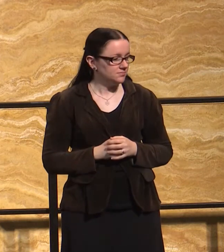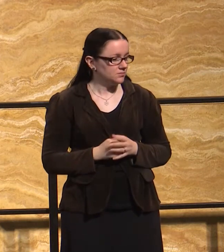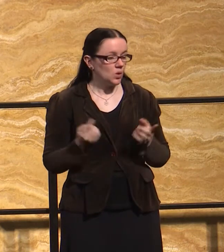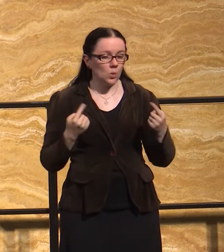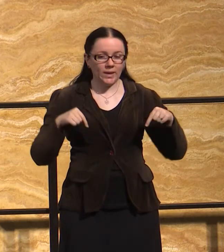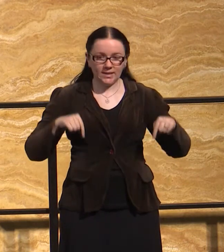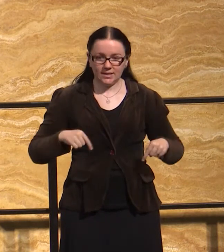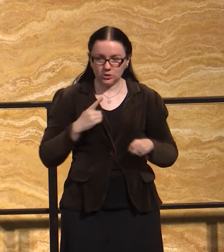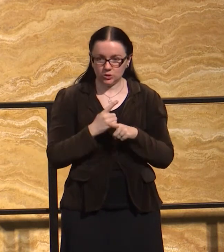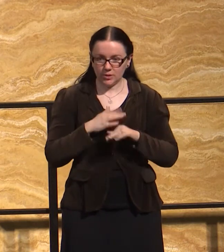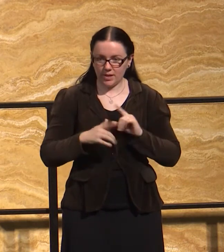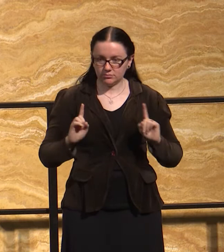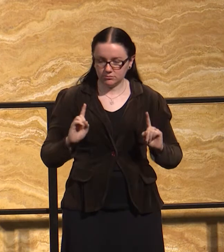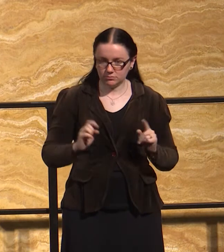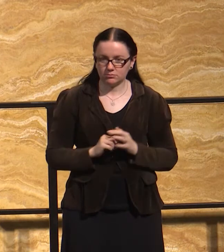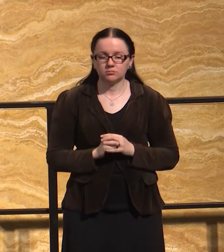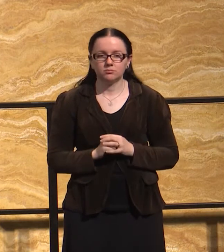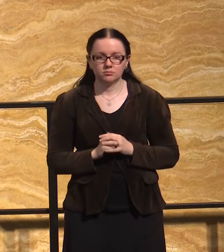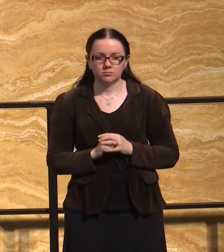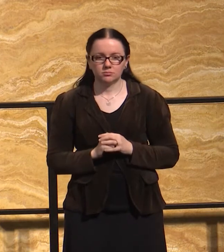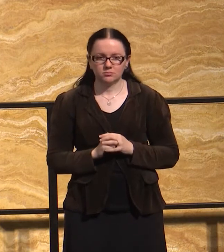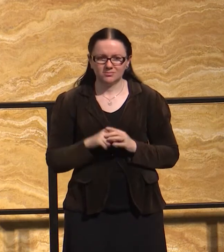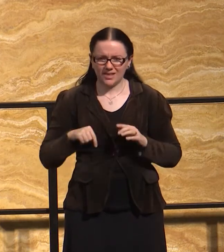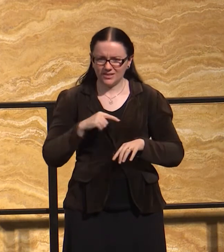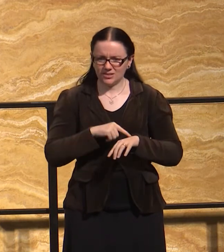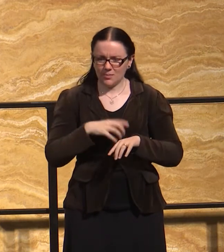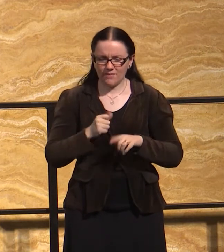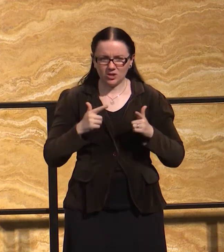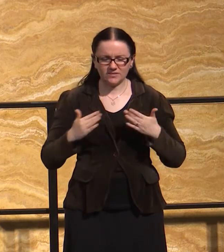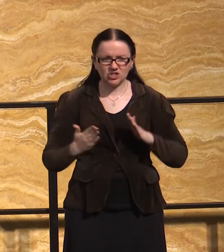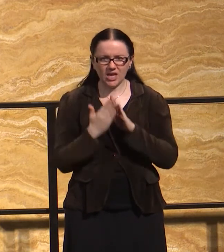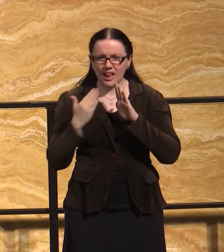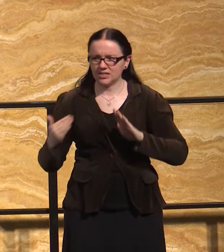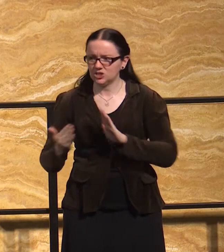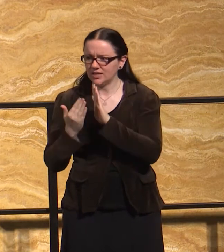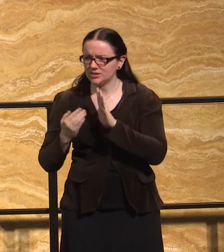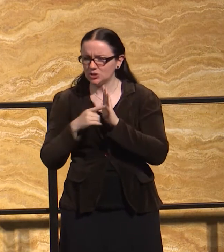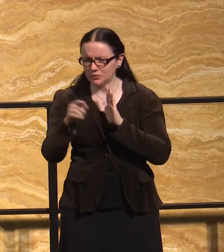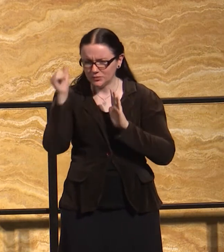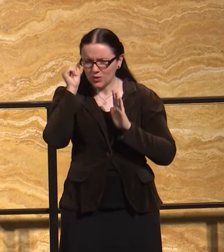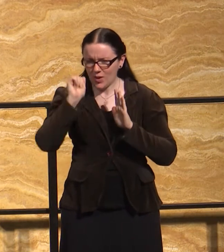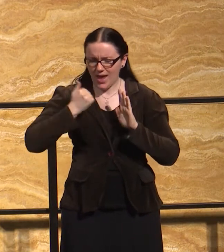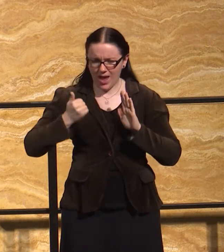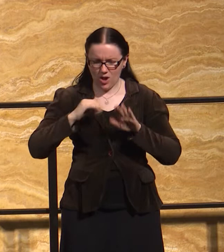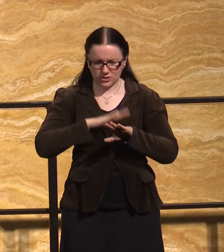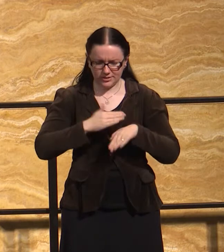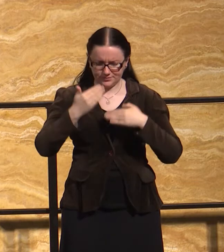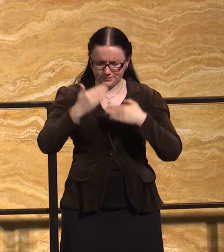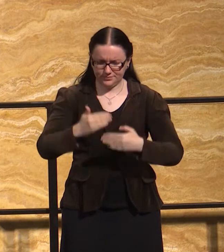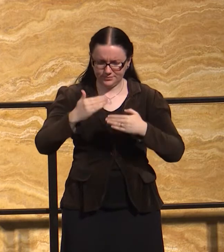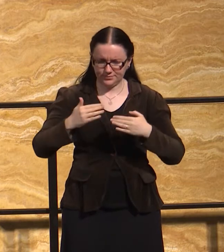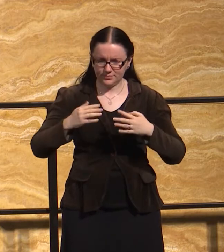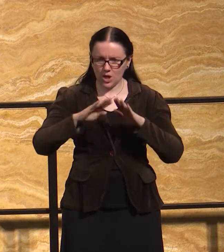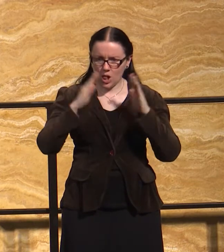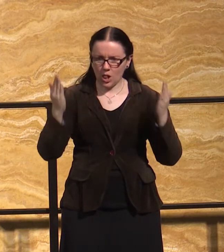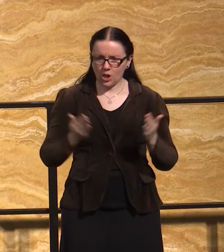to talk about some of the major challenges of our time. I think we all realize we live in a period where global conflicts